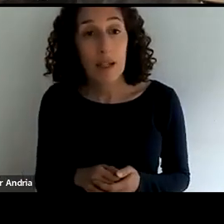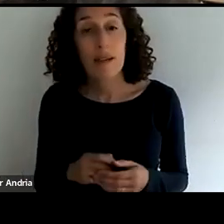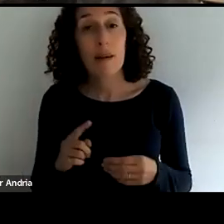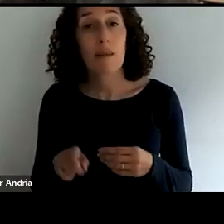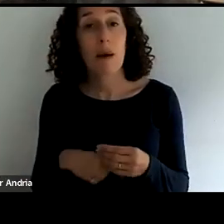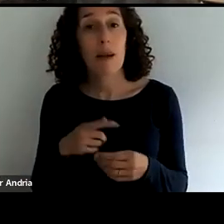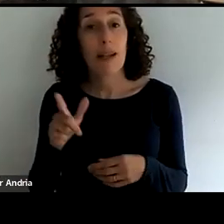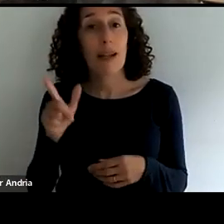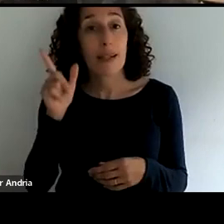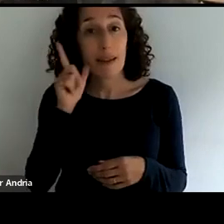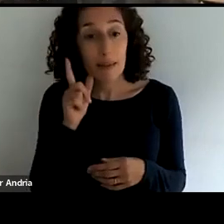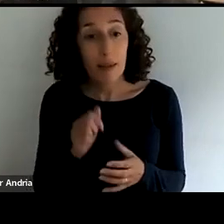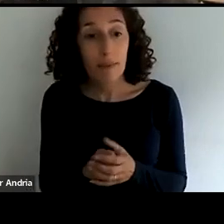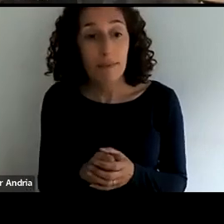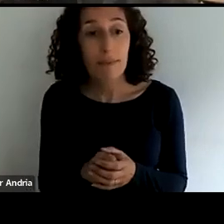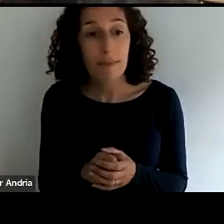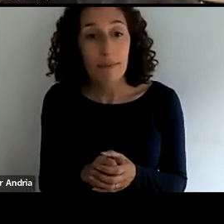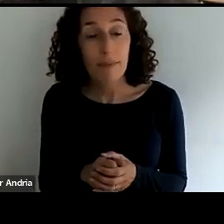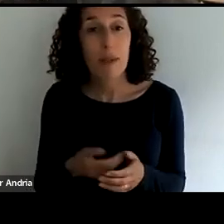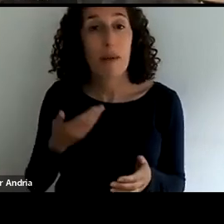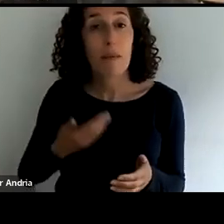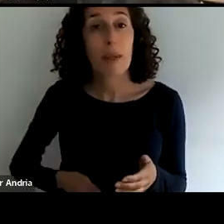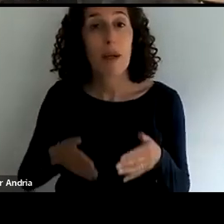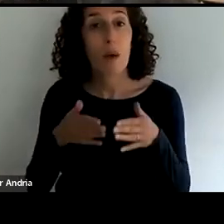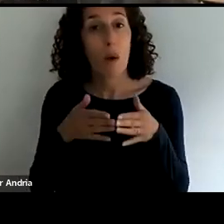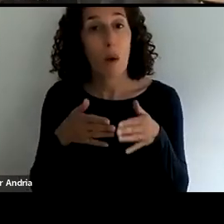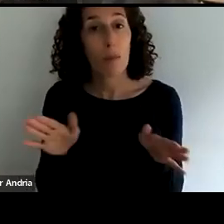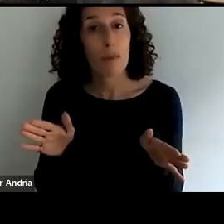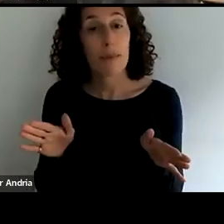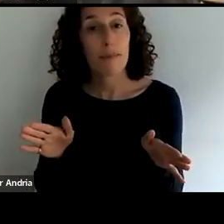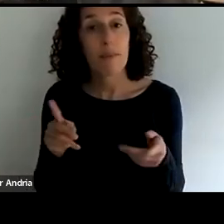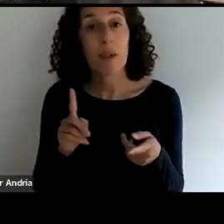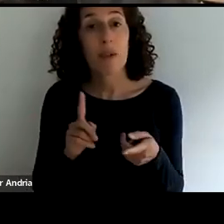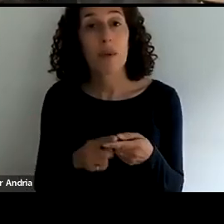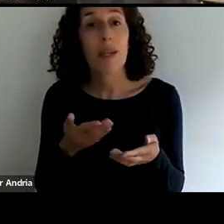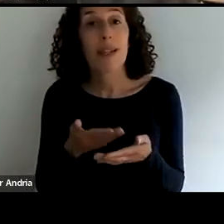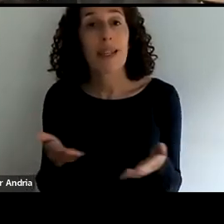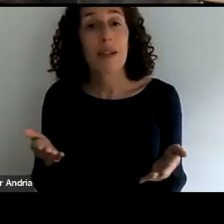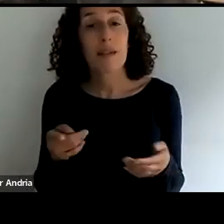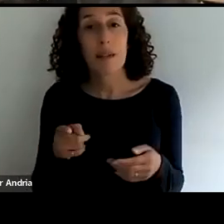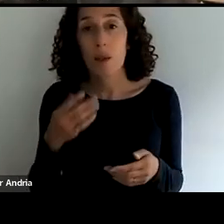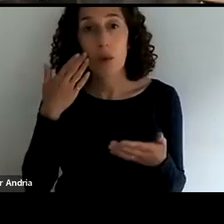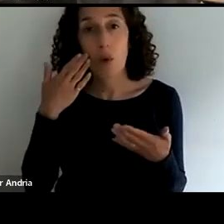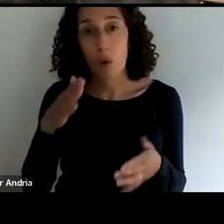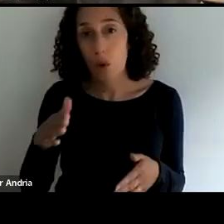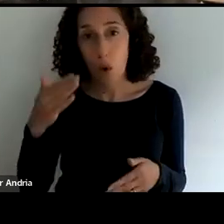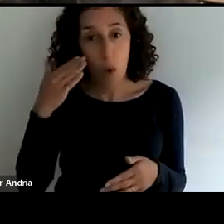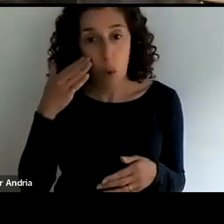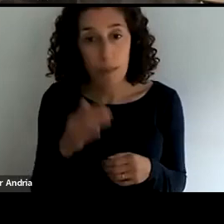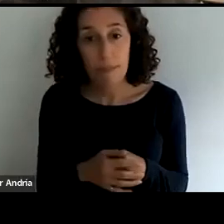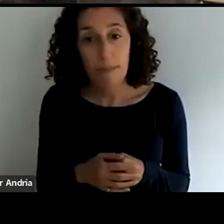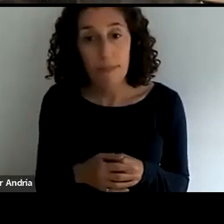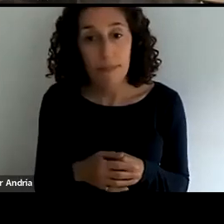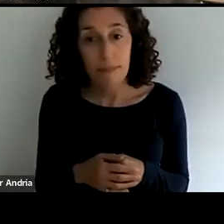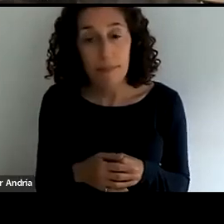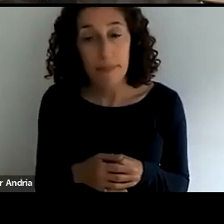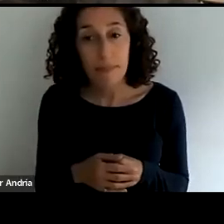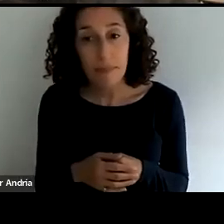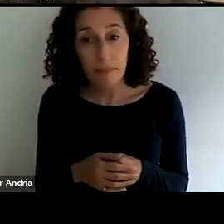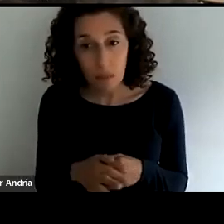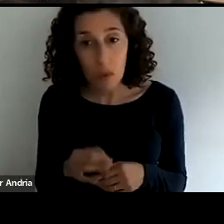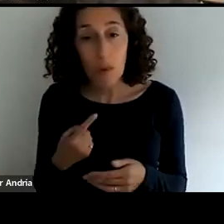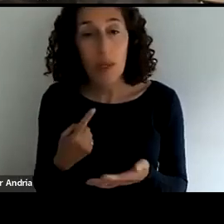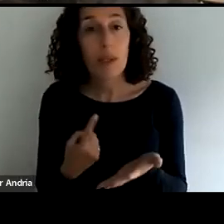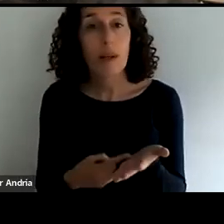and also being open to things that you do not know. You know, we talk so much about